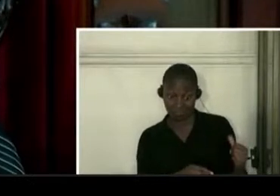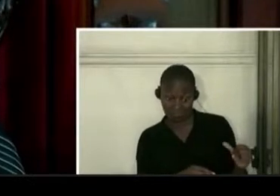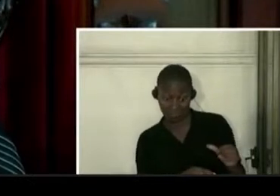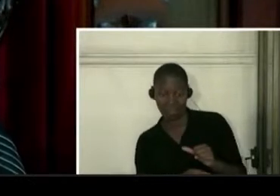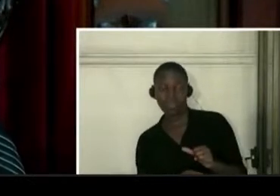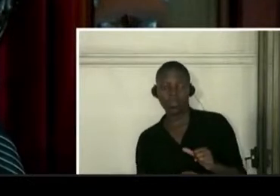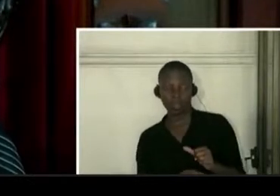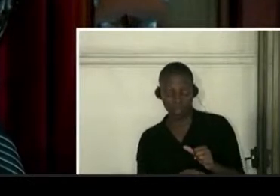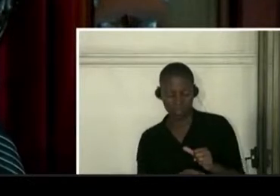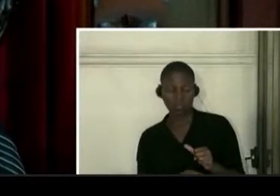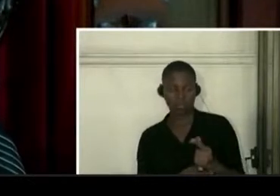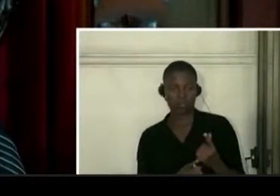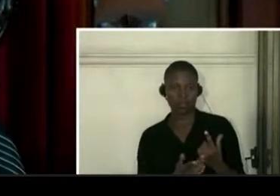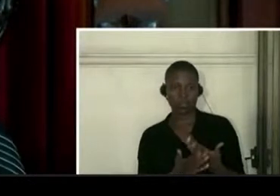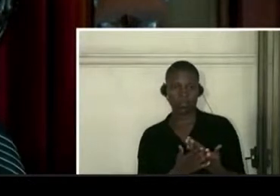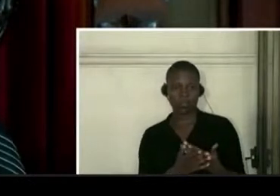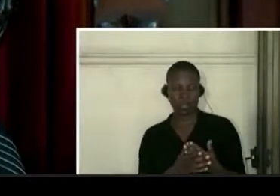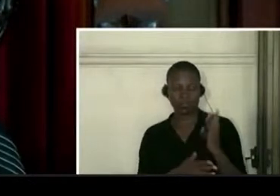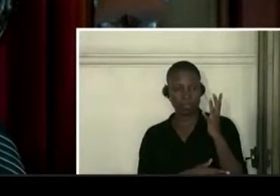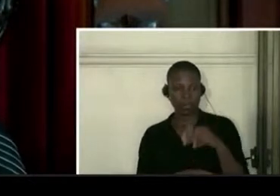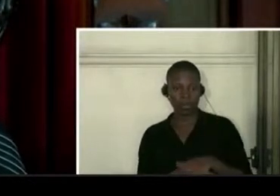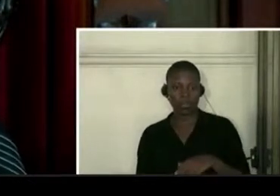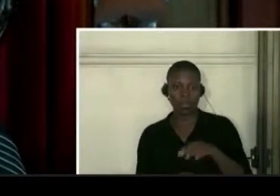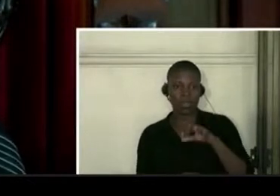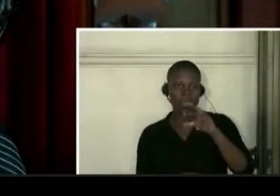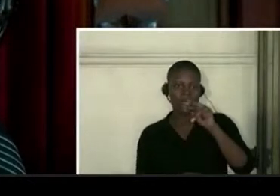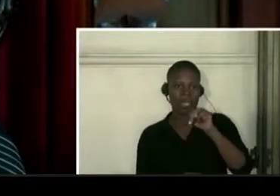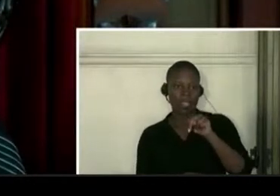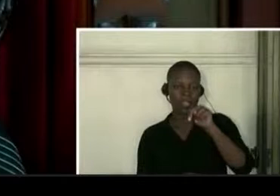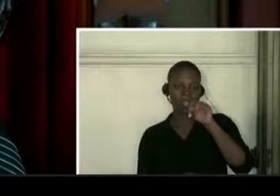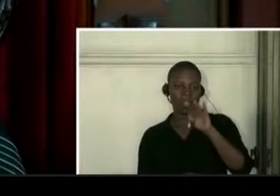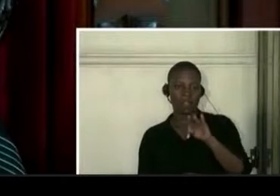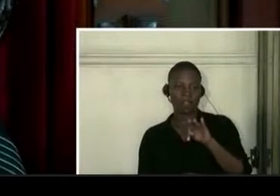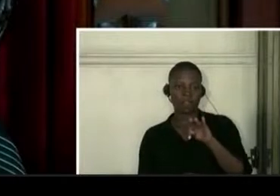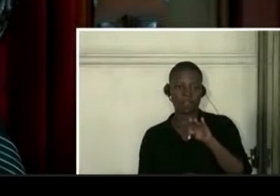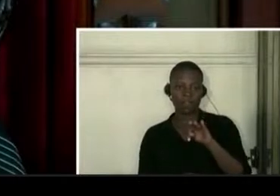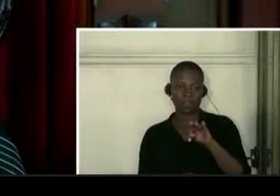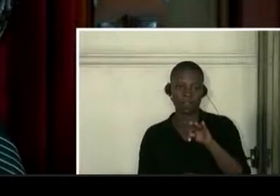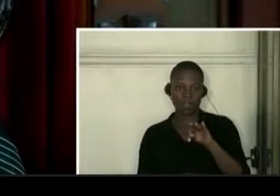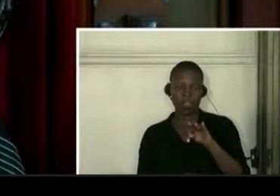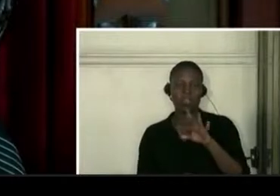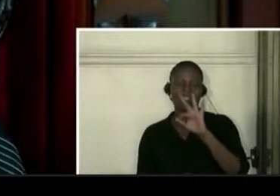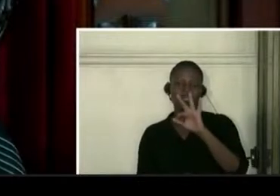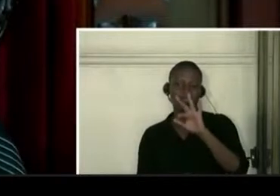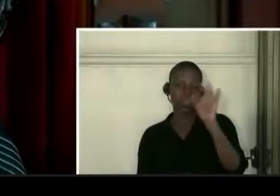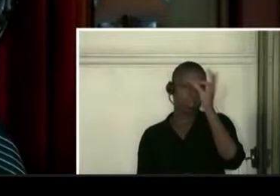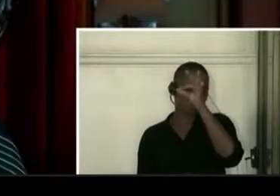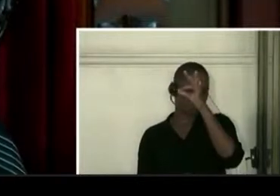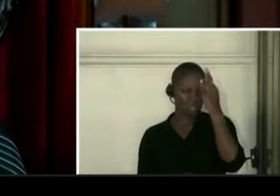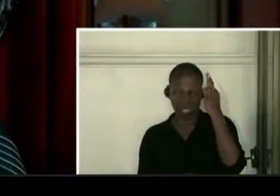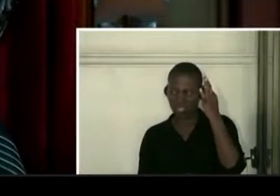le-MF, Honorable S. Ethaku Rajpanzi, naye ozokhuluma for 3 minutes.